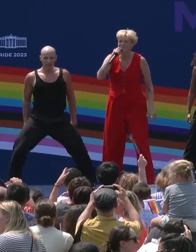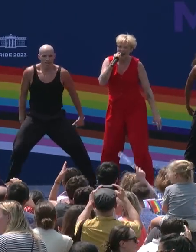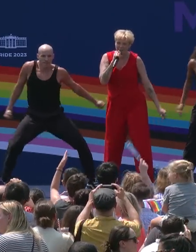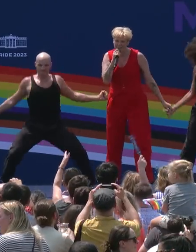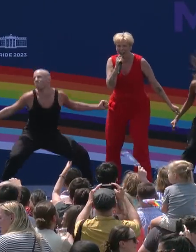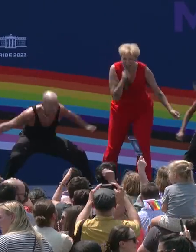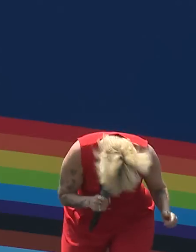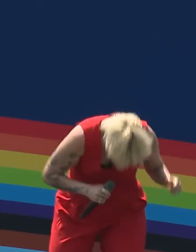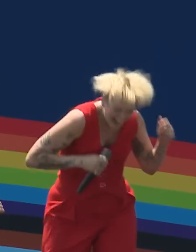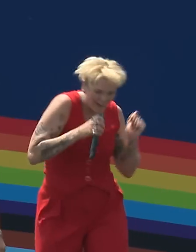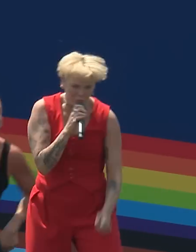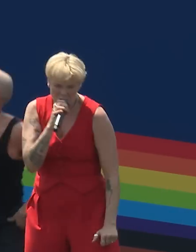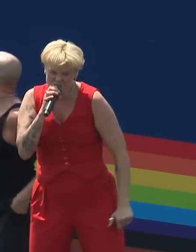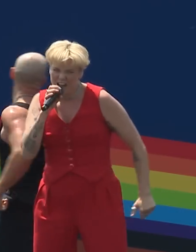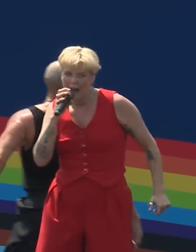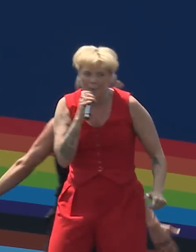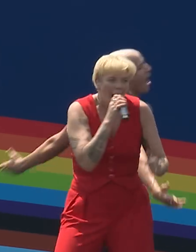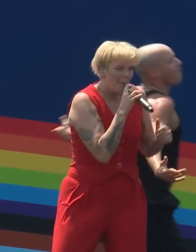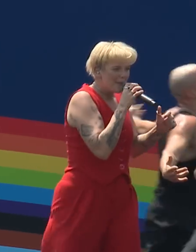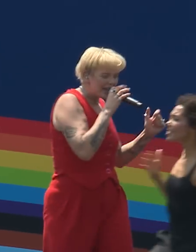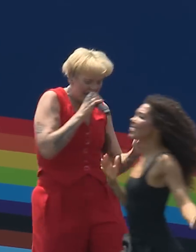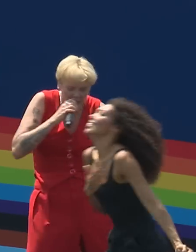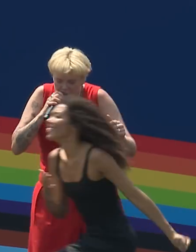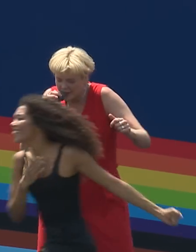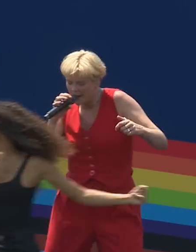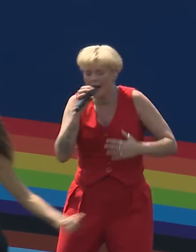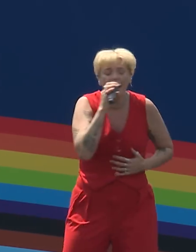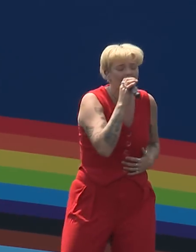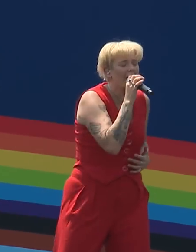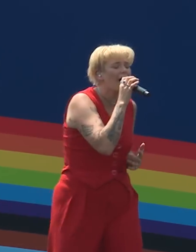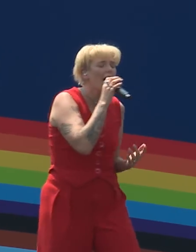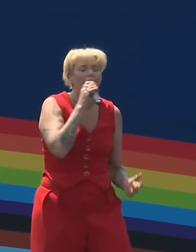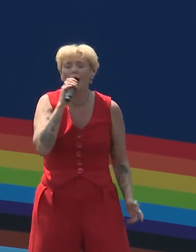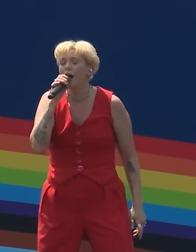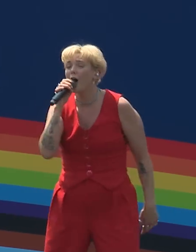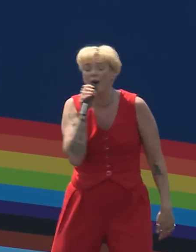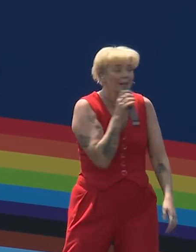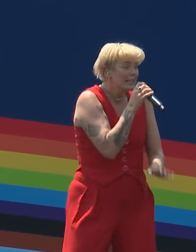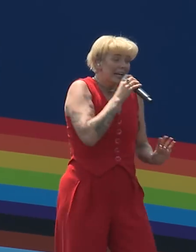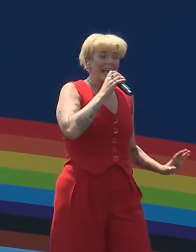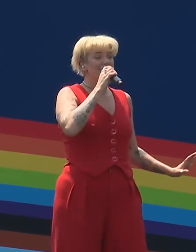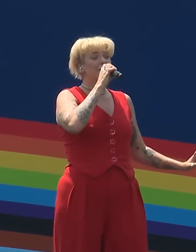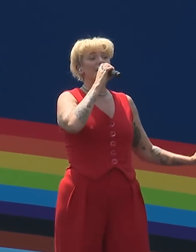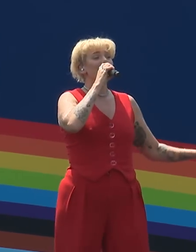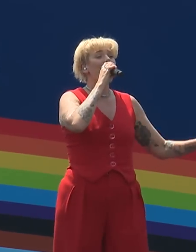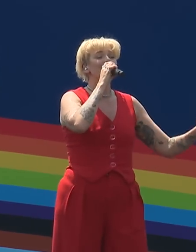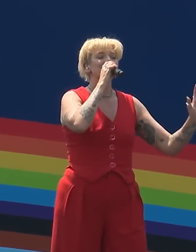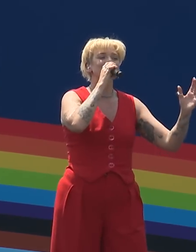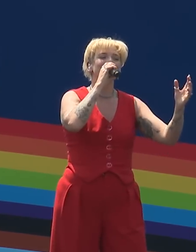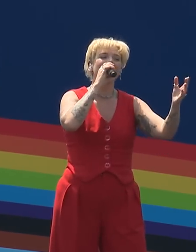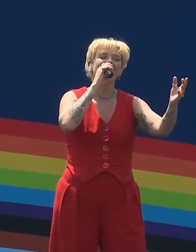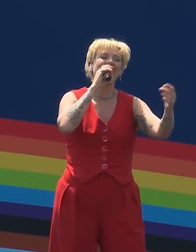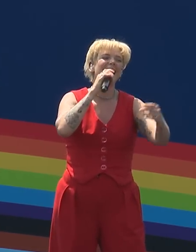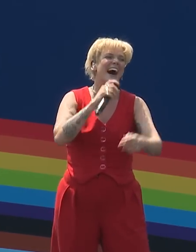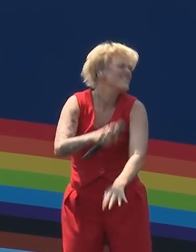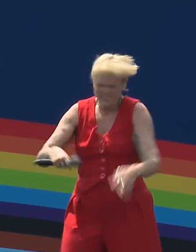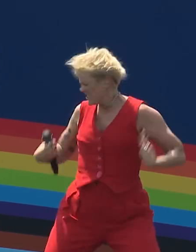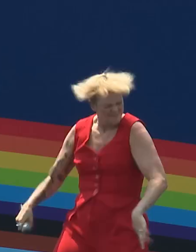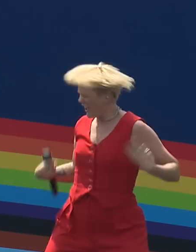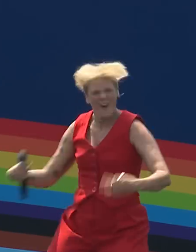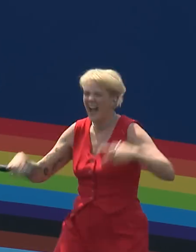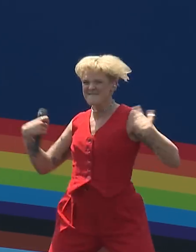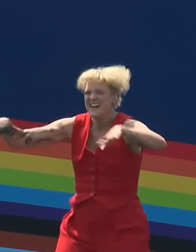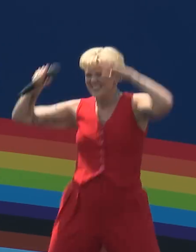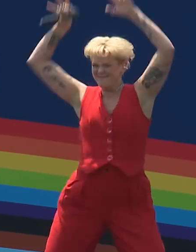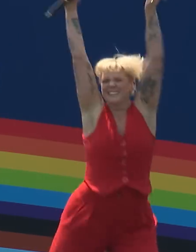put out my fire. I won't stop. I've been here and I know. You can't quit. You know when it hurts to try. You